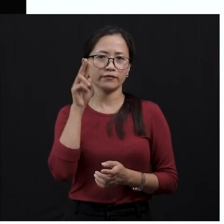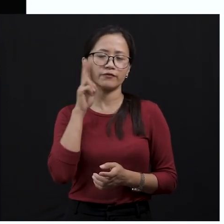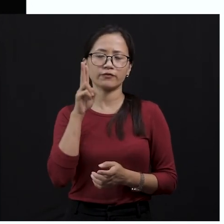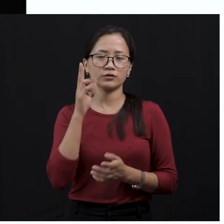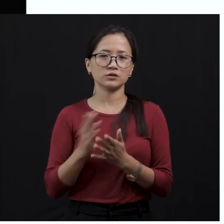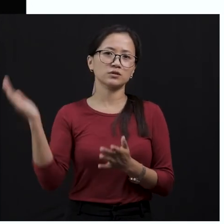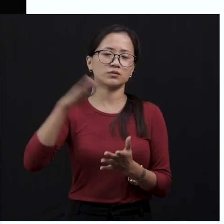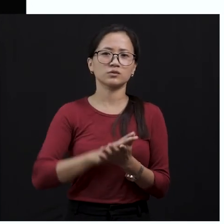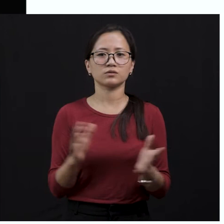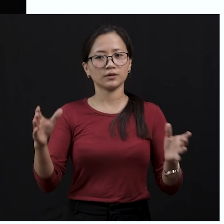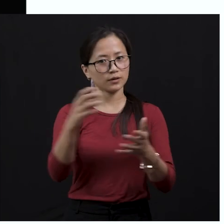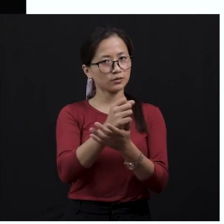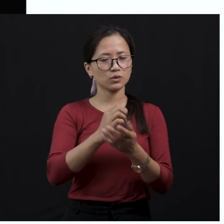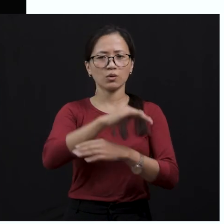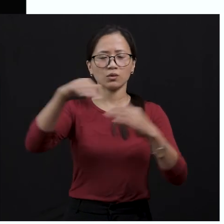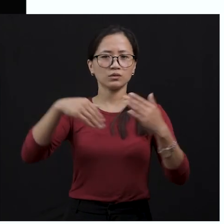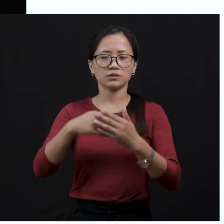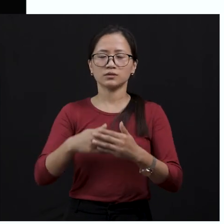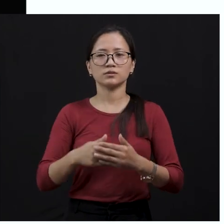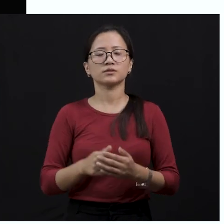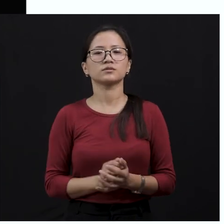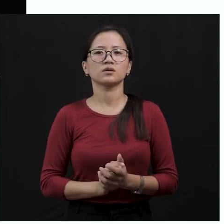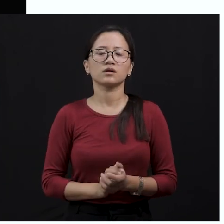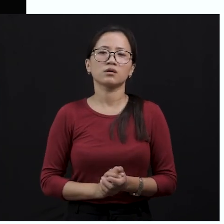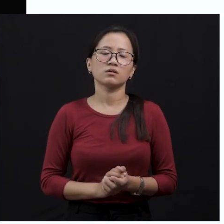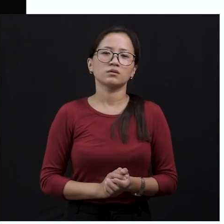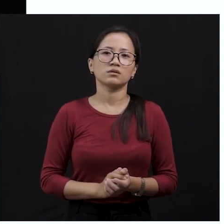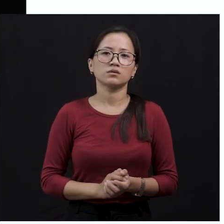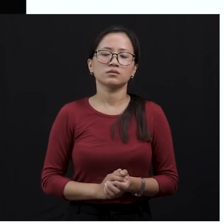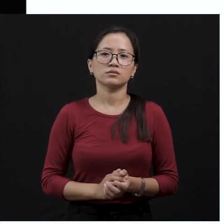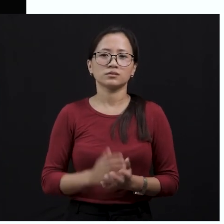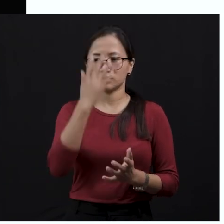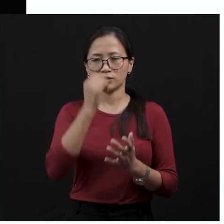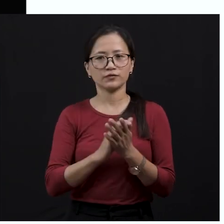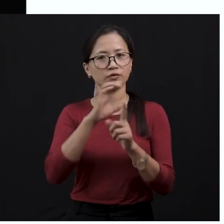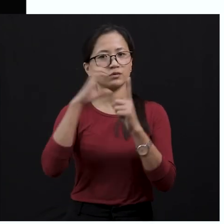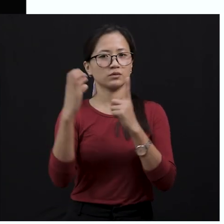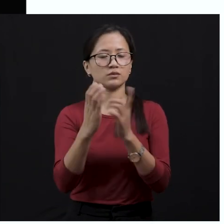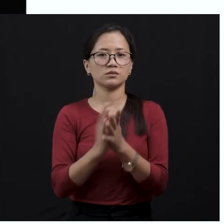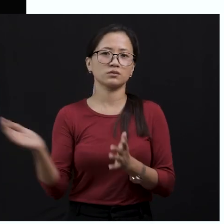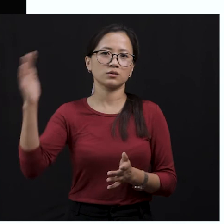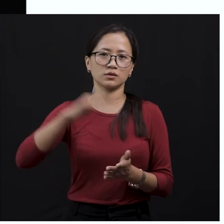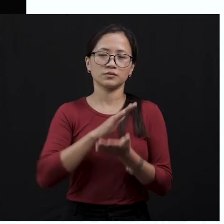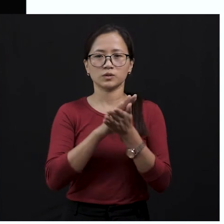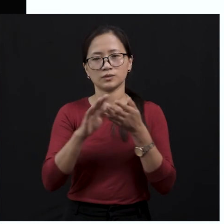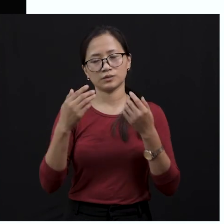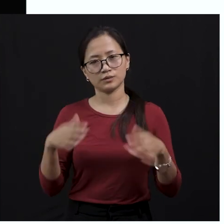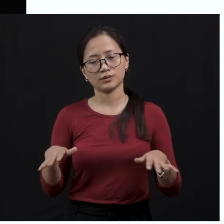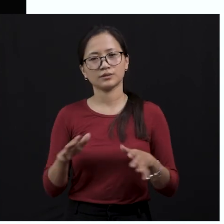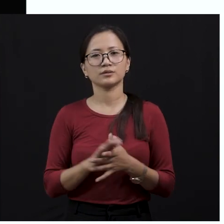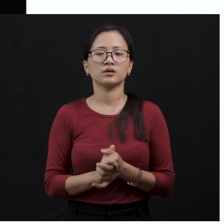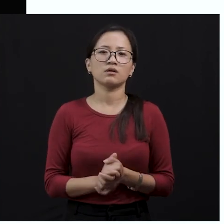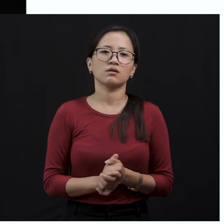captured the entire areas of Harappa and Mohenjo-daro, and that is why the culture came to an end. So there are